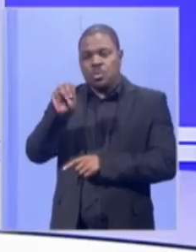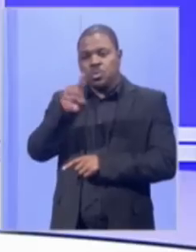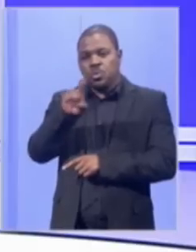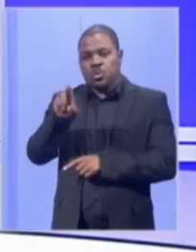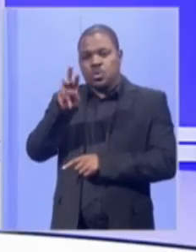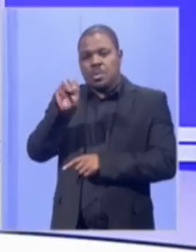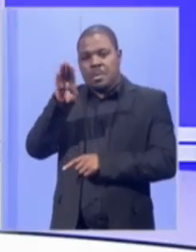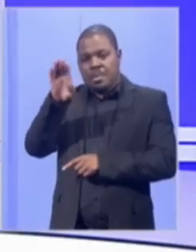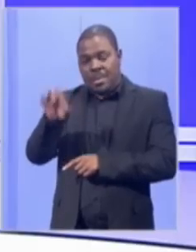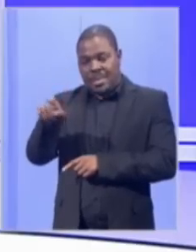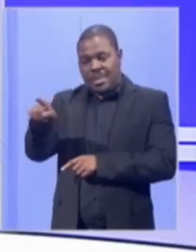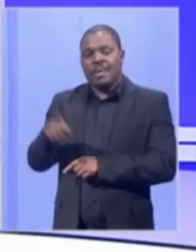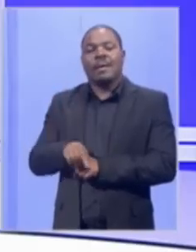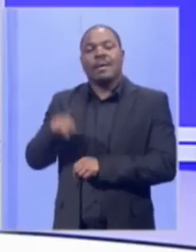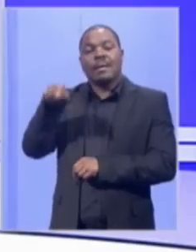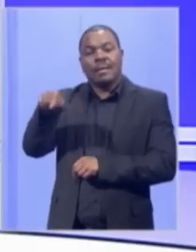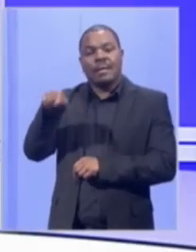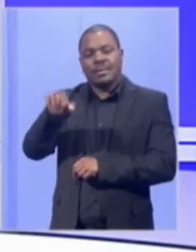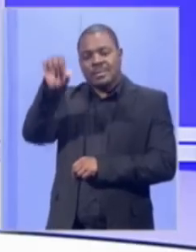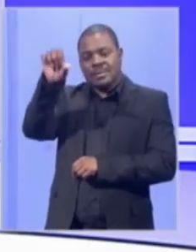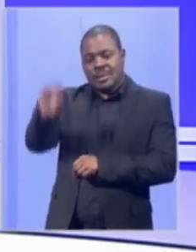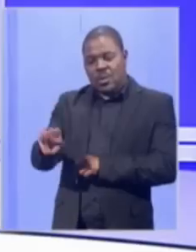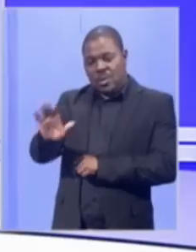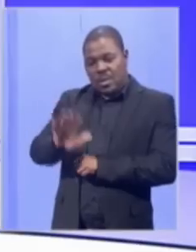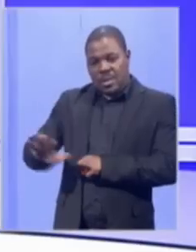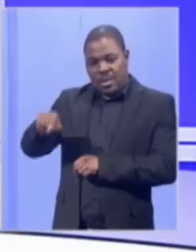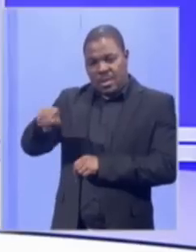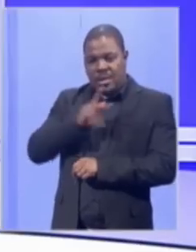la Kaborwa ho province.